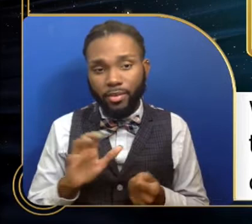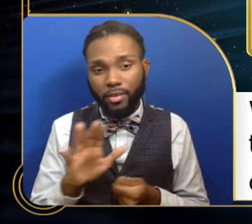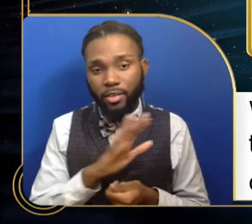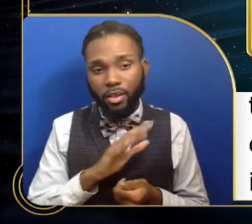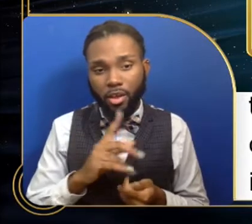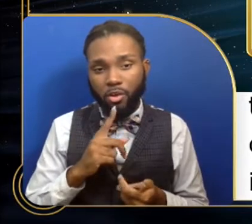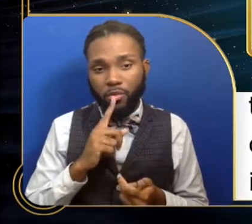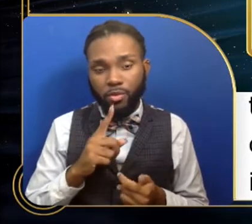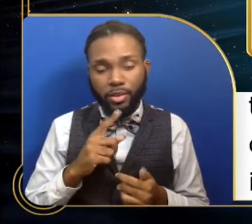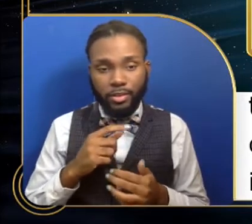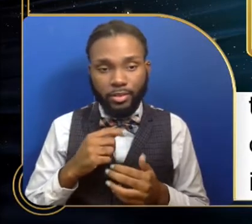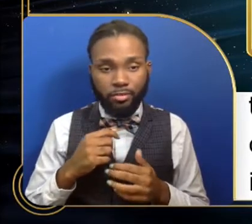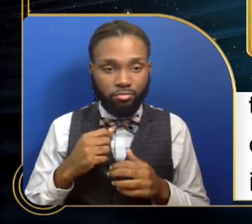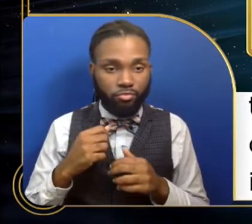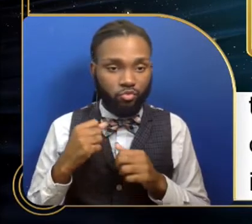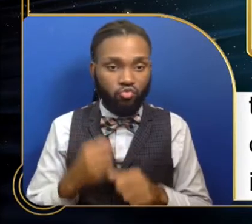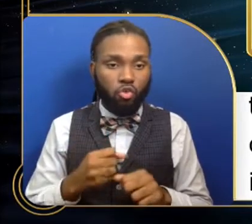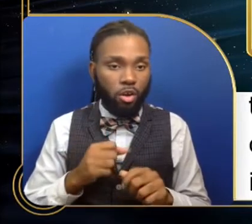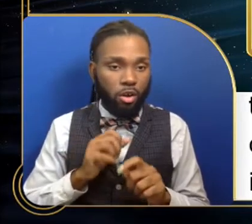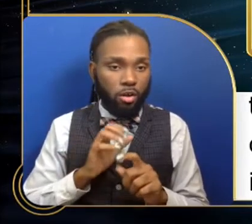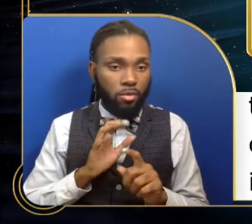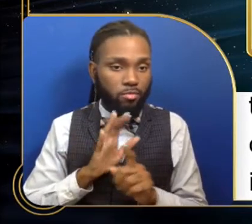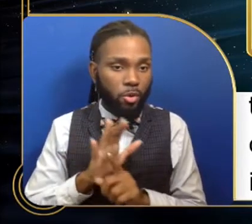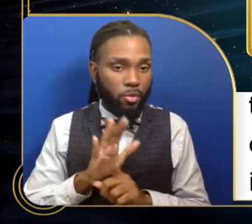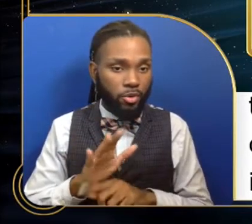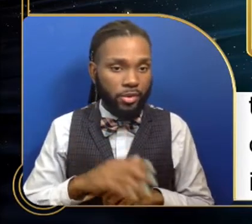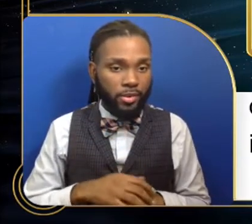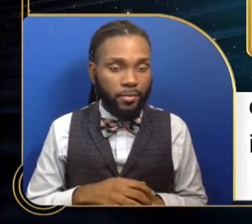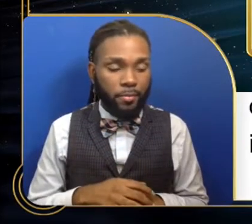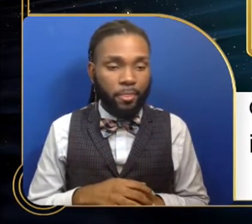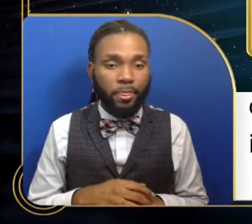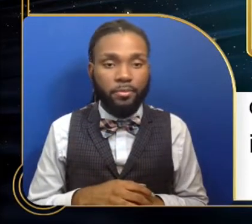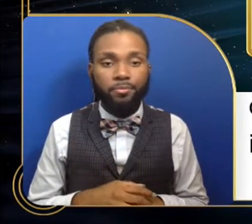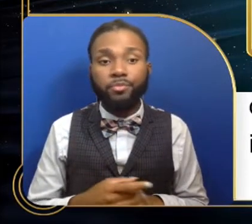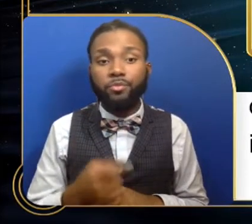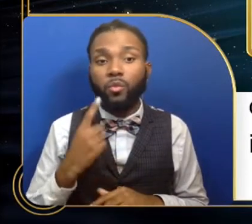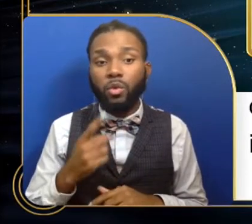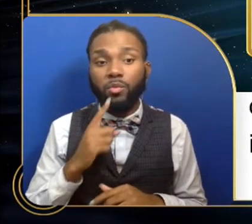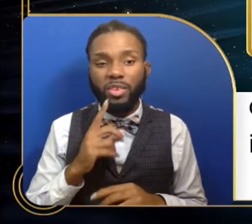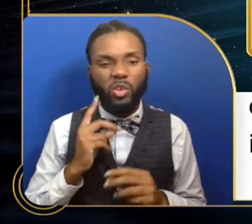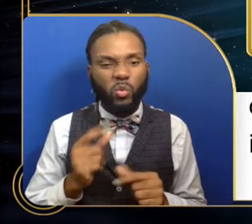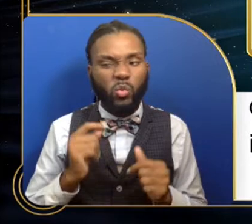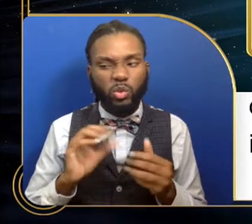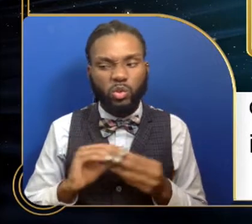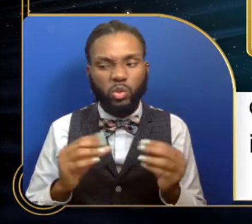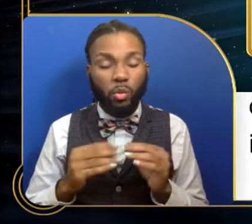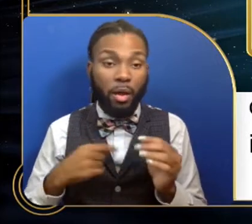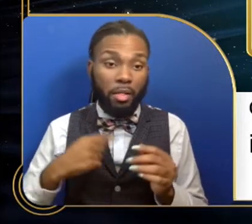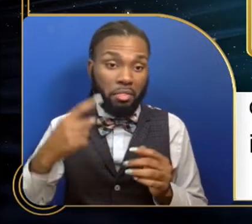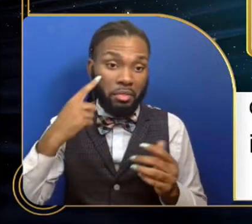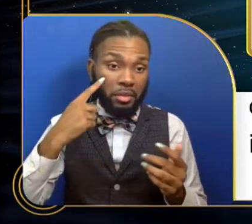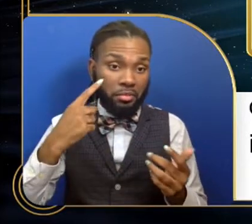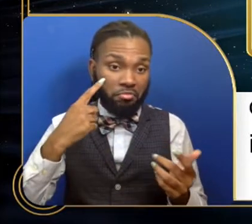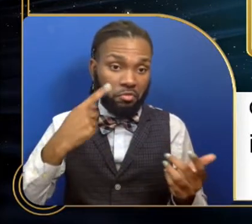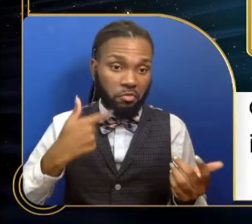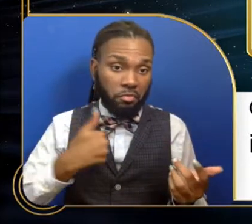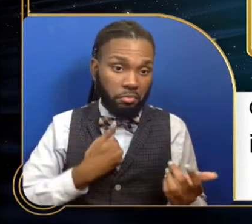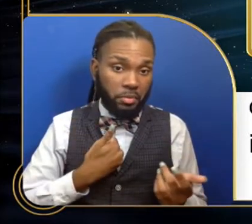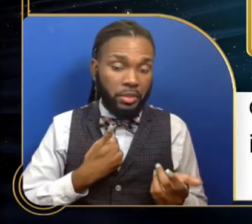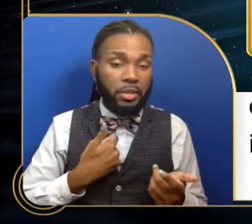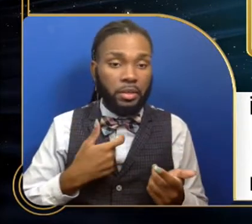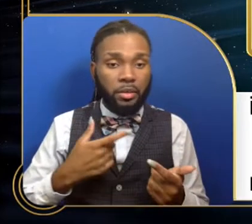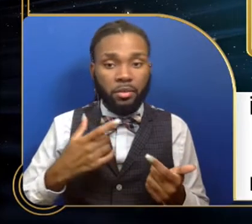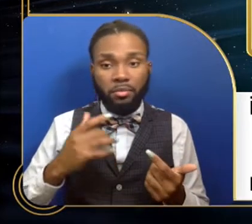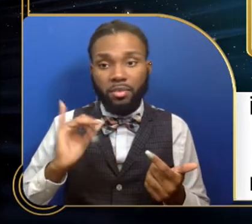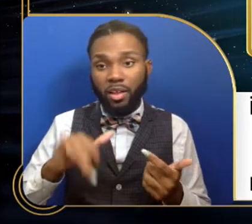popularity. One just very quick story, which I think to me reflects this, is